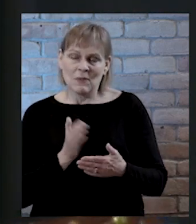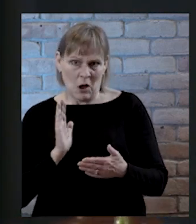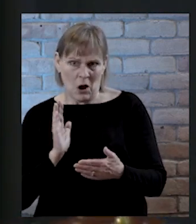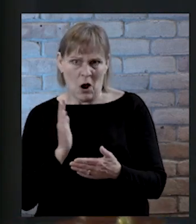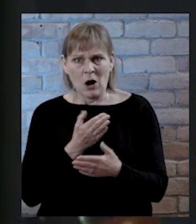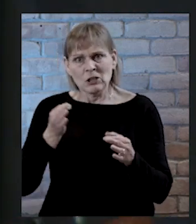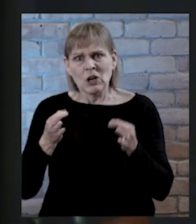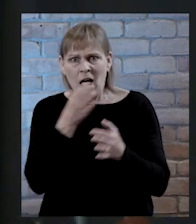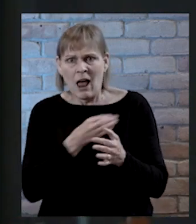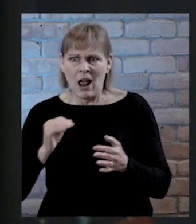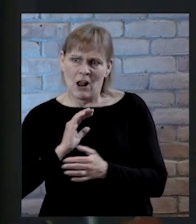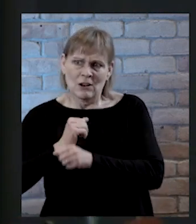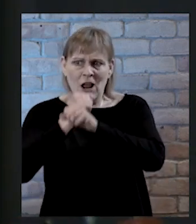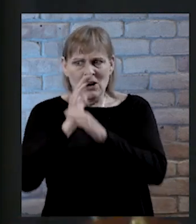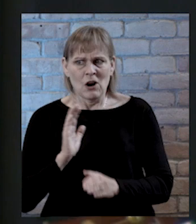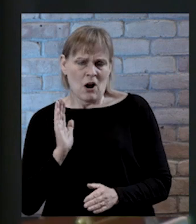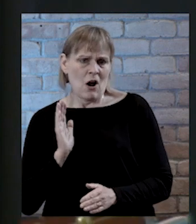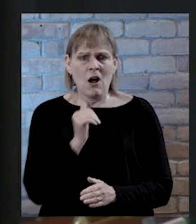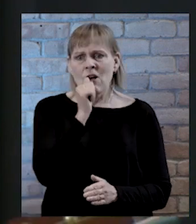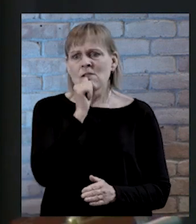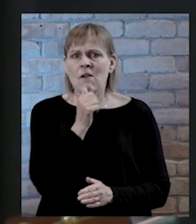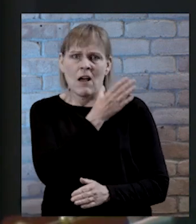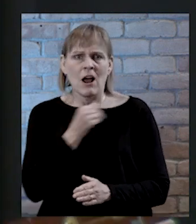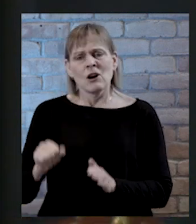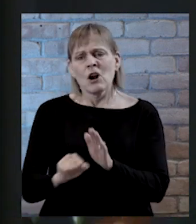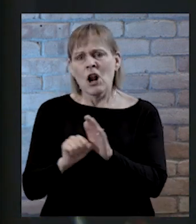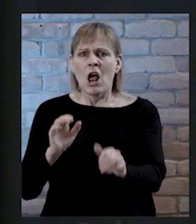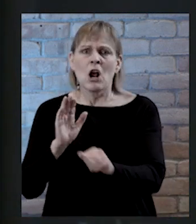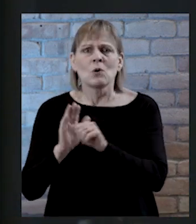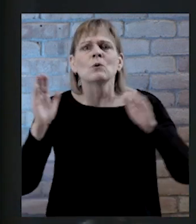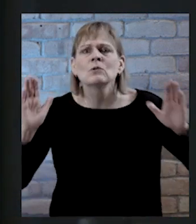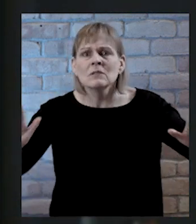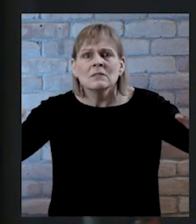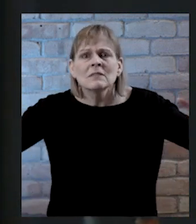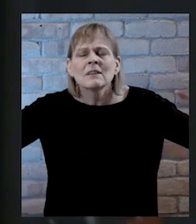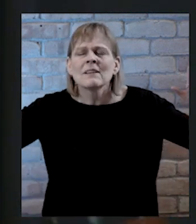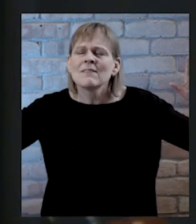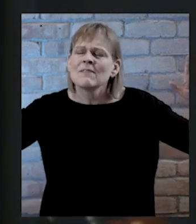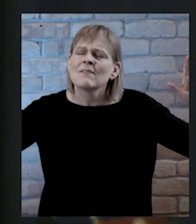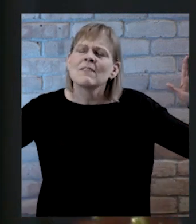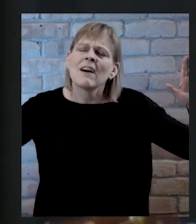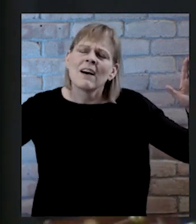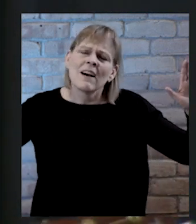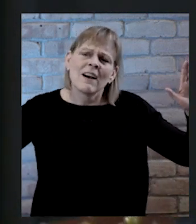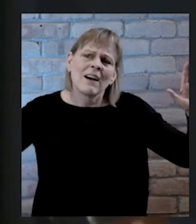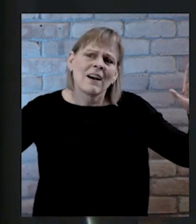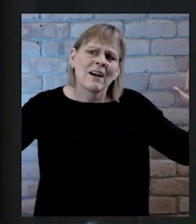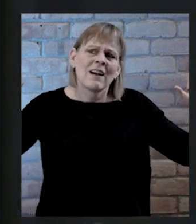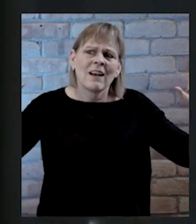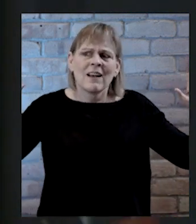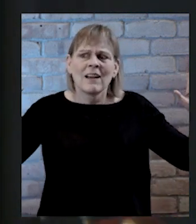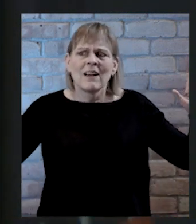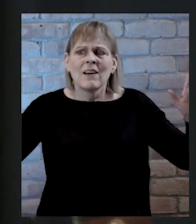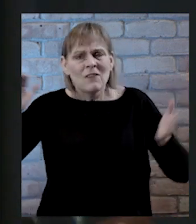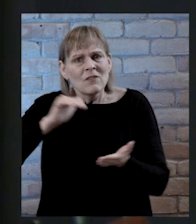Our judge and our defender suffered and crucified.